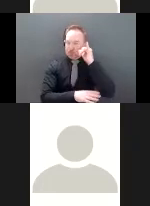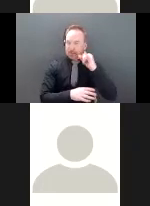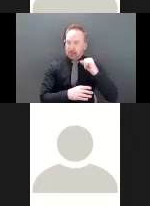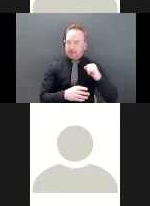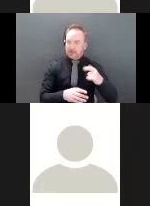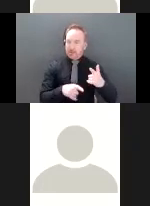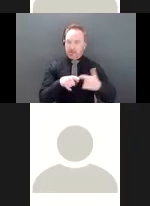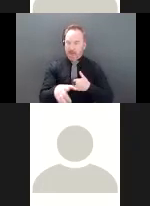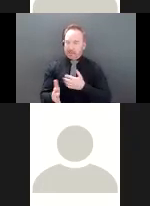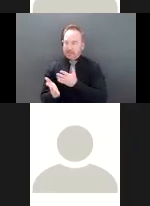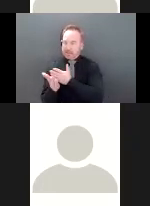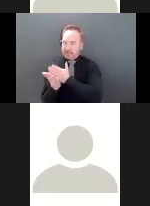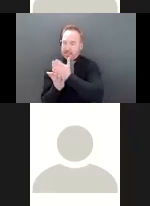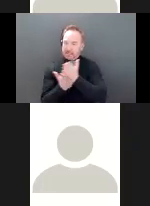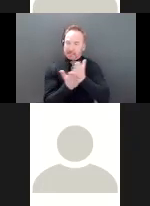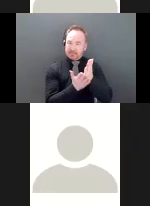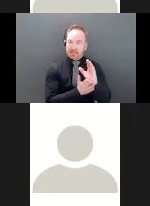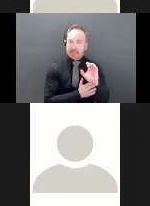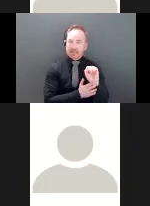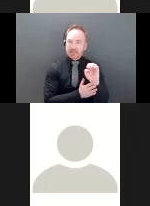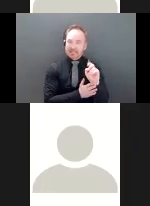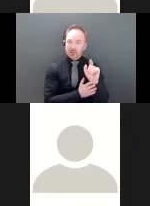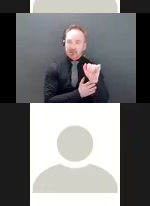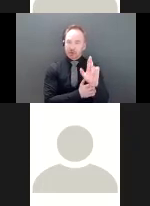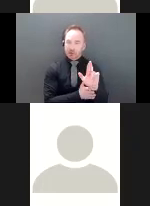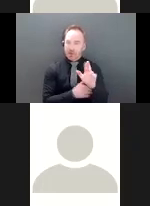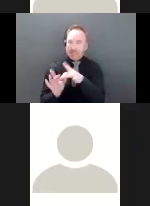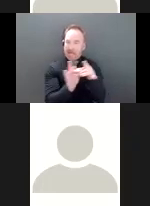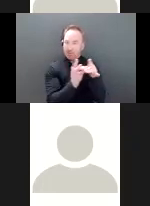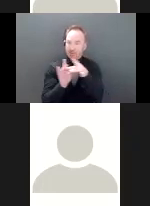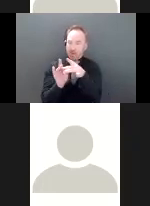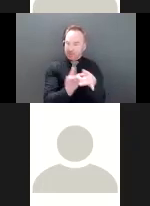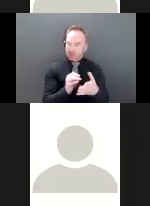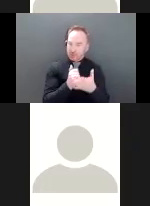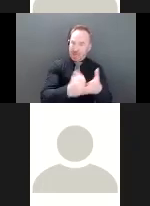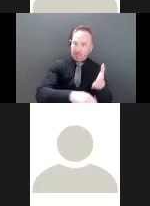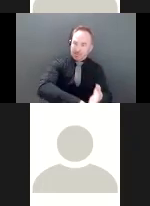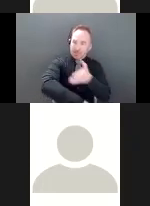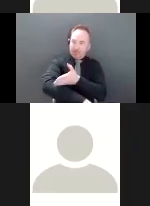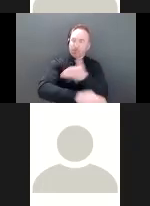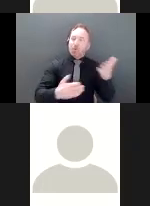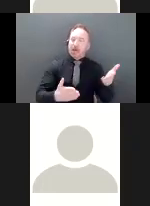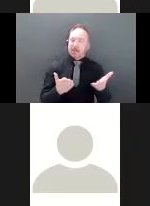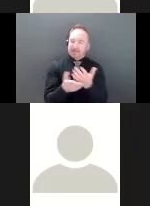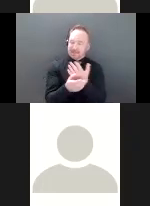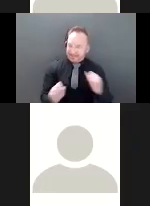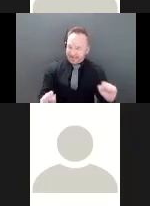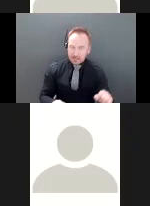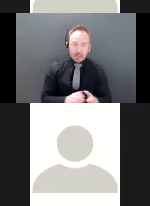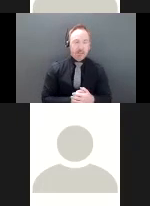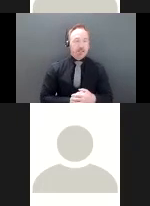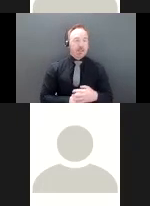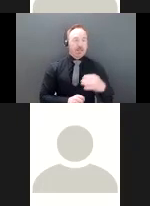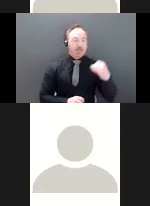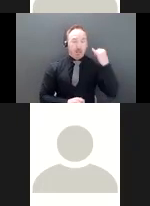between sectors to really increase safety. Blame and shame related to raising an abuser, especially in relation